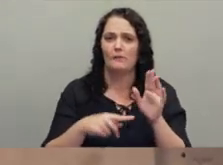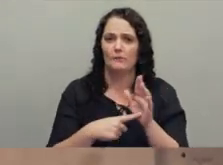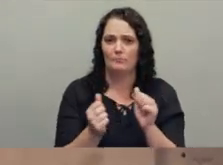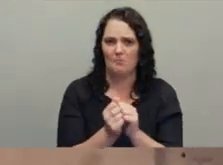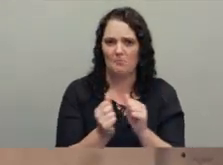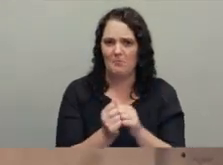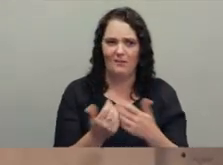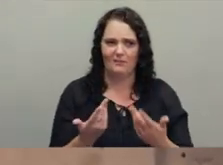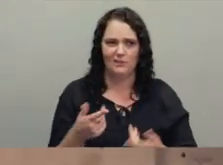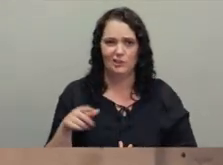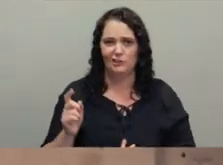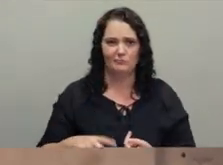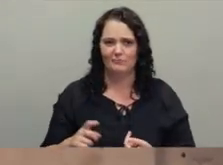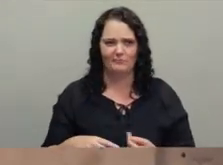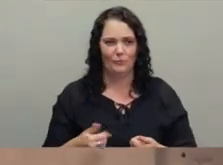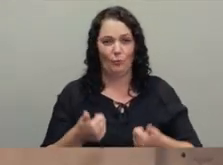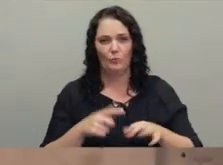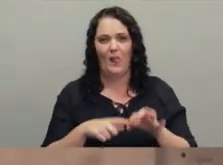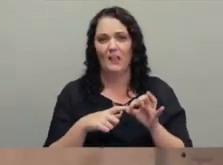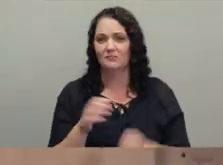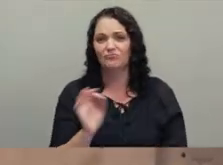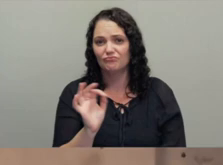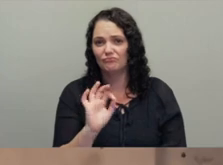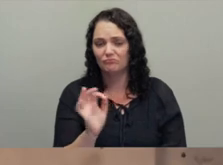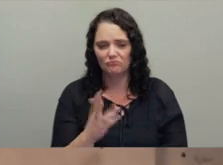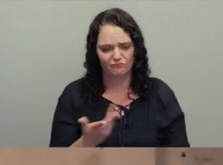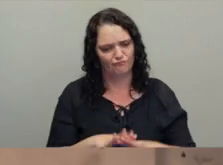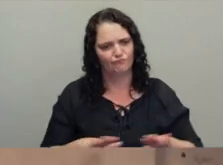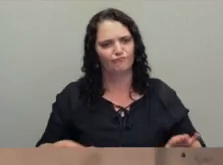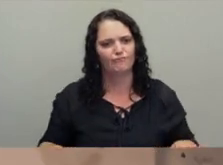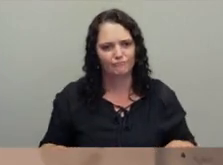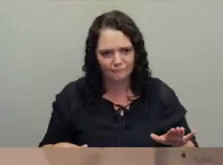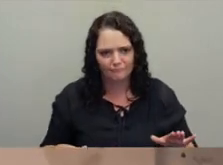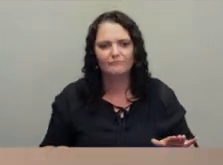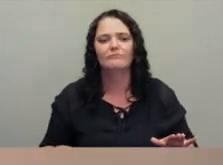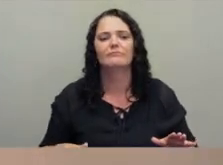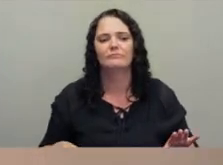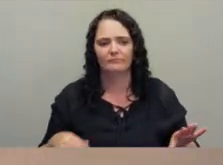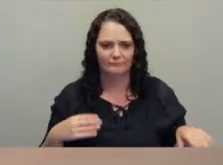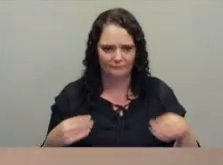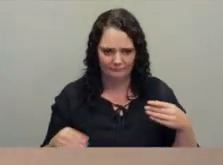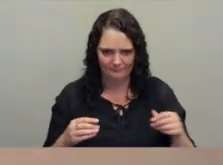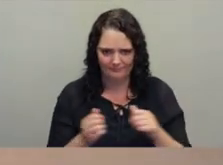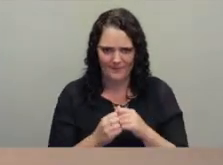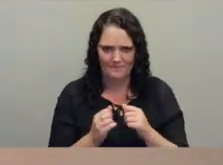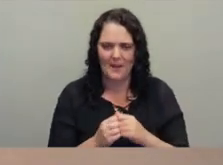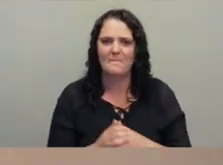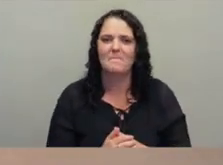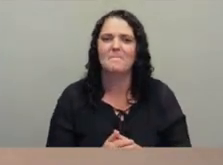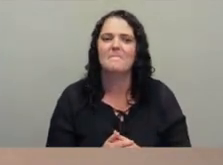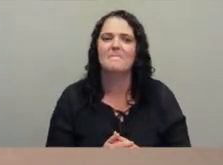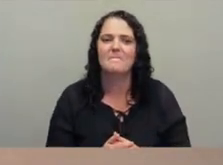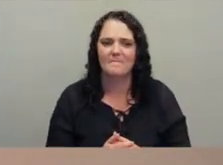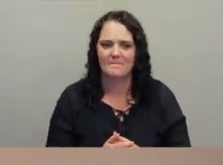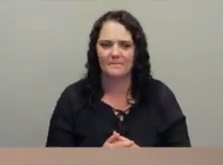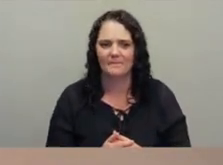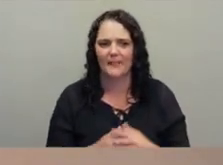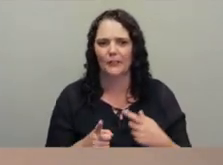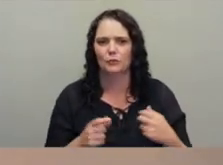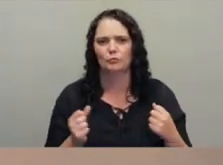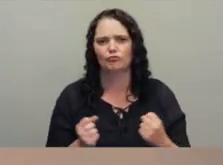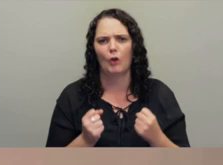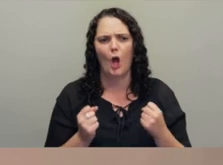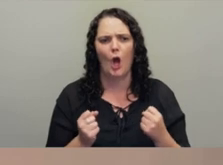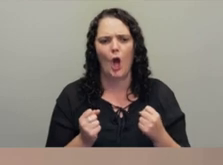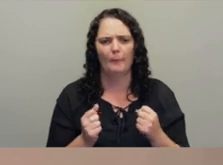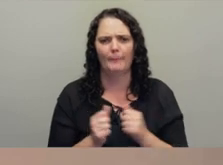paper. Okay. Strong paper, that's what craft means. There we go, so let me put my strong paper